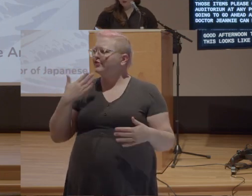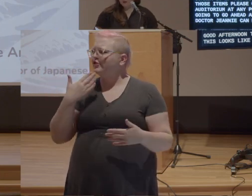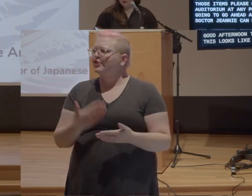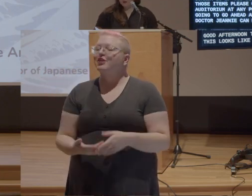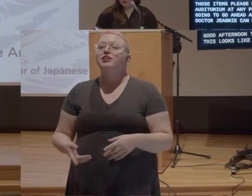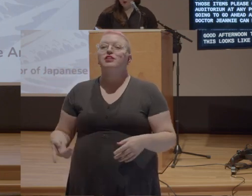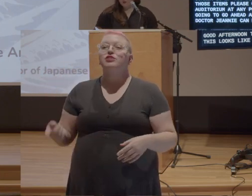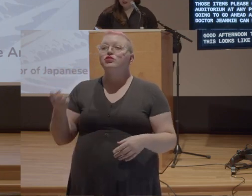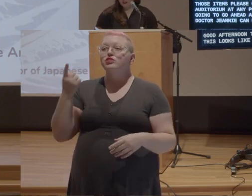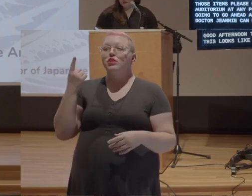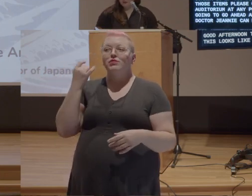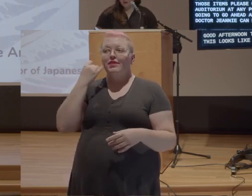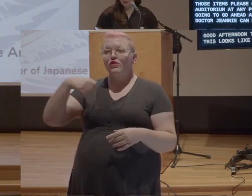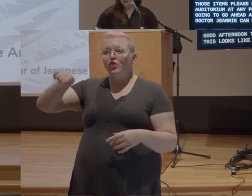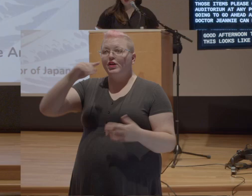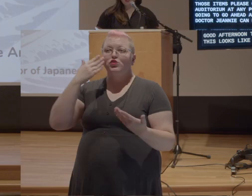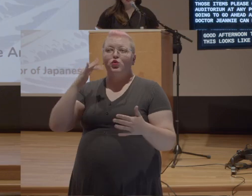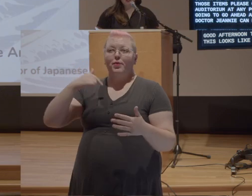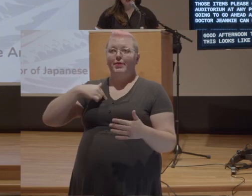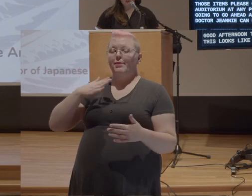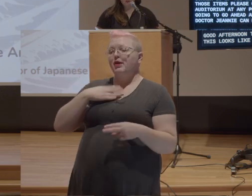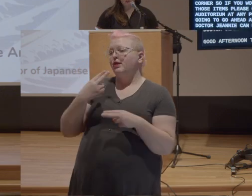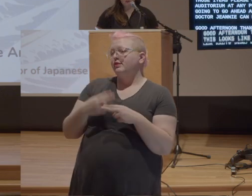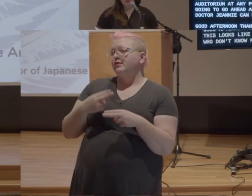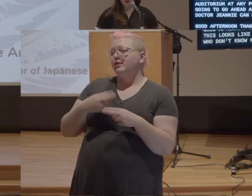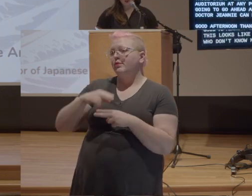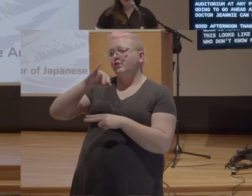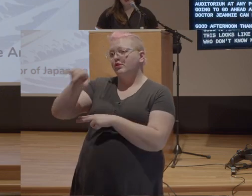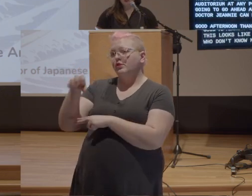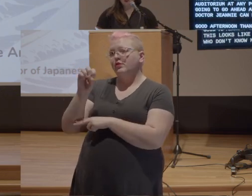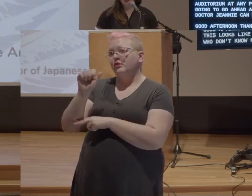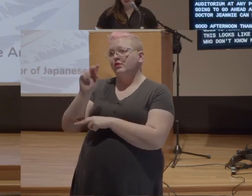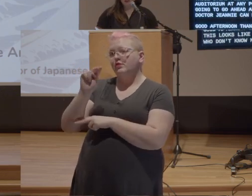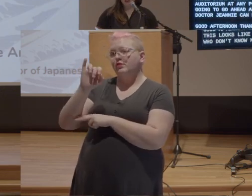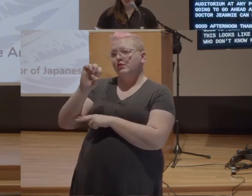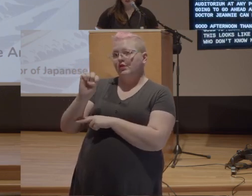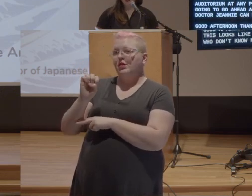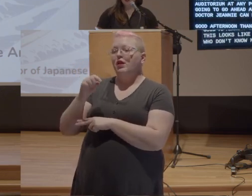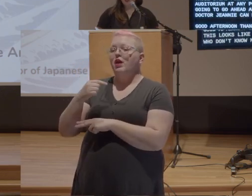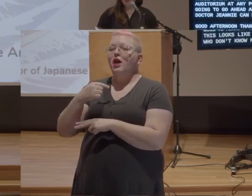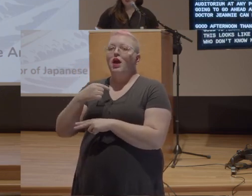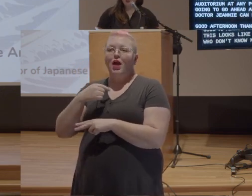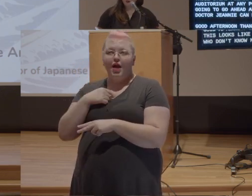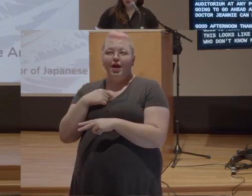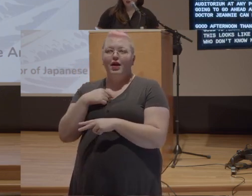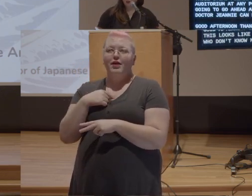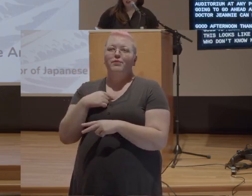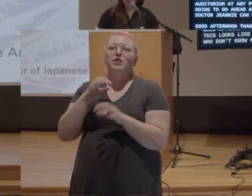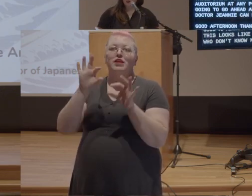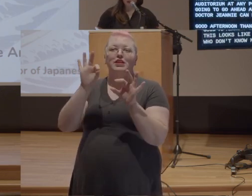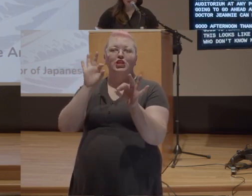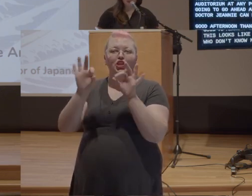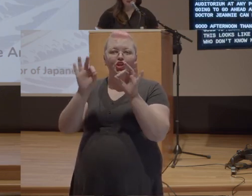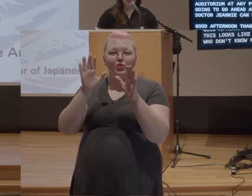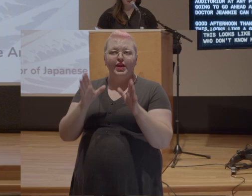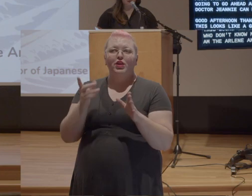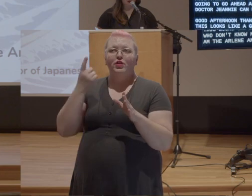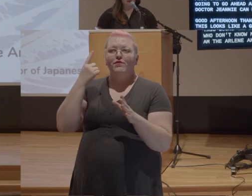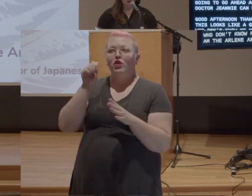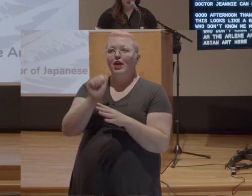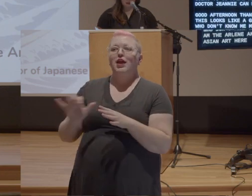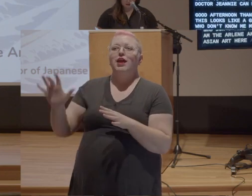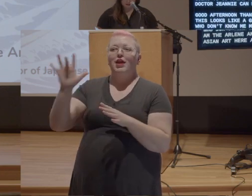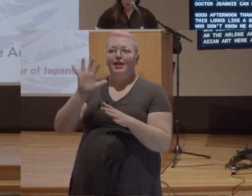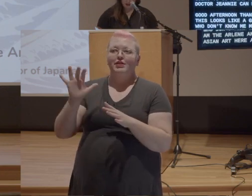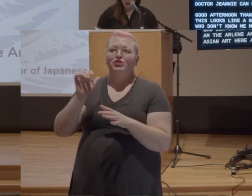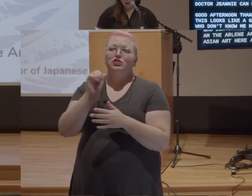For those of you who don't know me, my name is Jeannie Kenmotsu. I am the Arlene and Harold Schnitzer Curator of Asian Art here at the